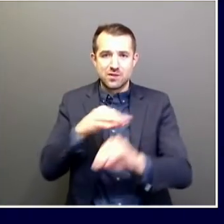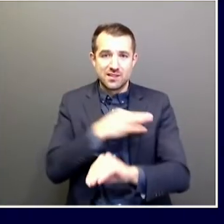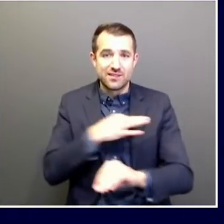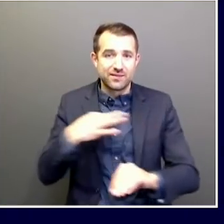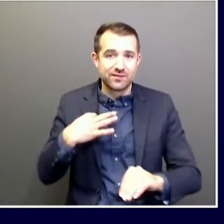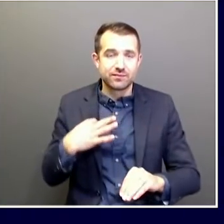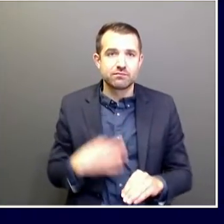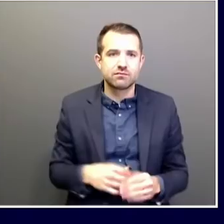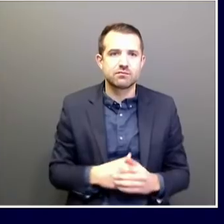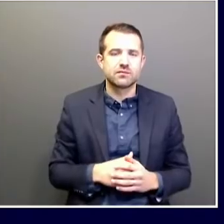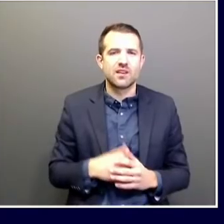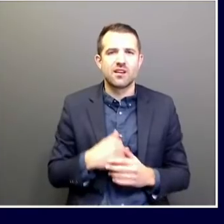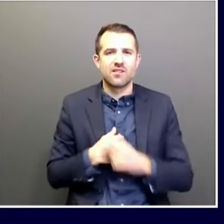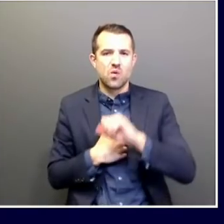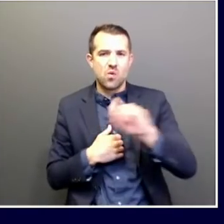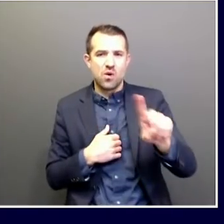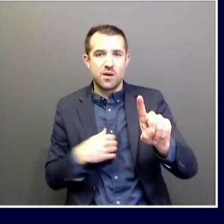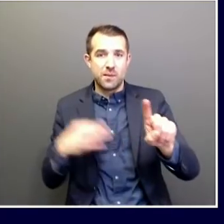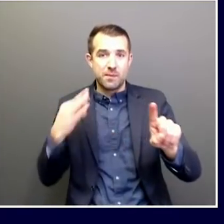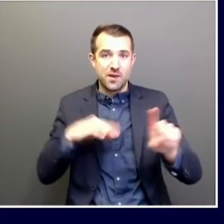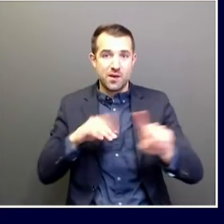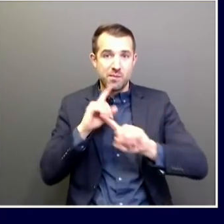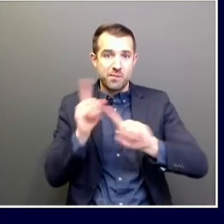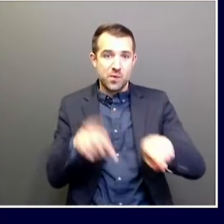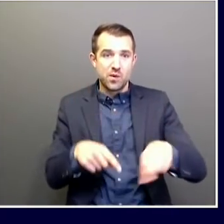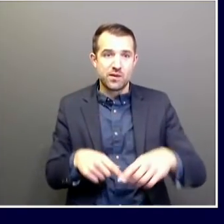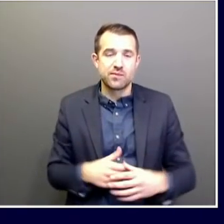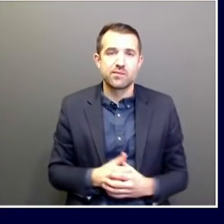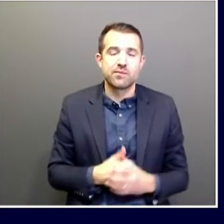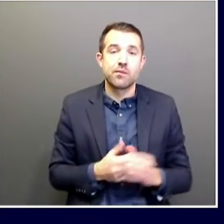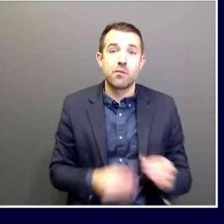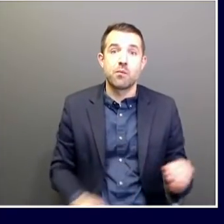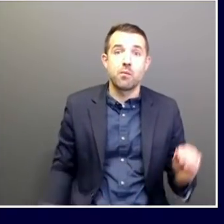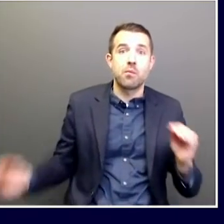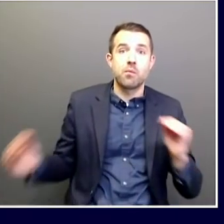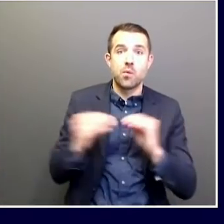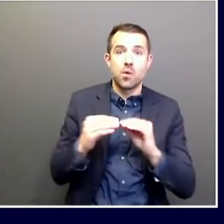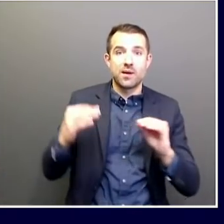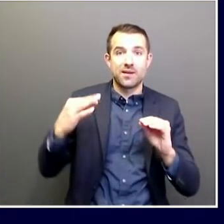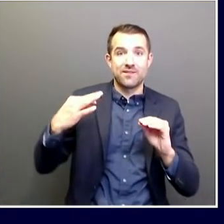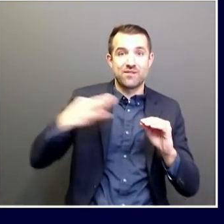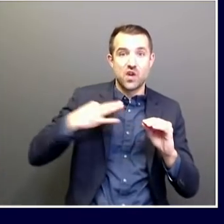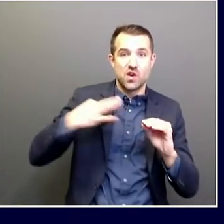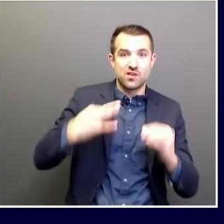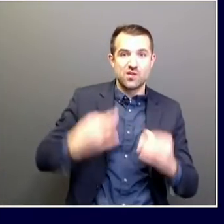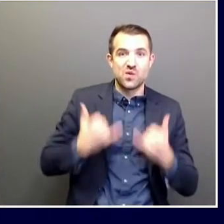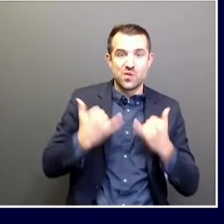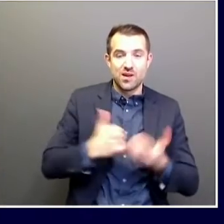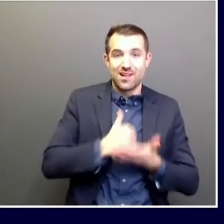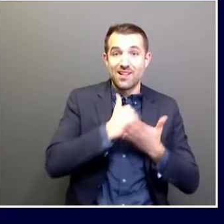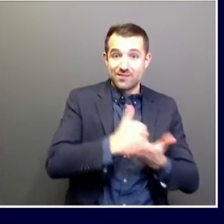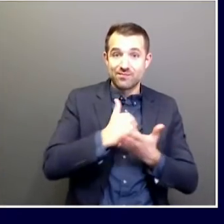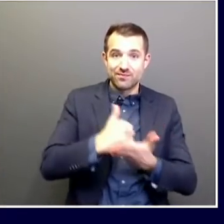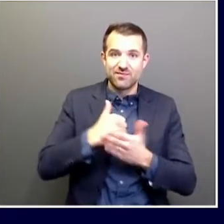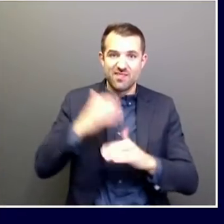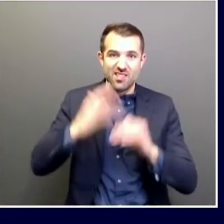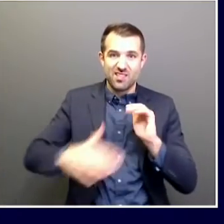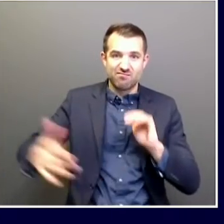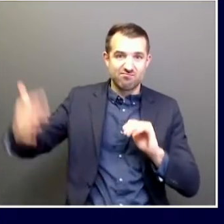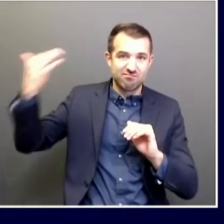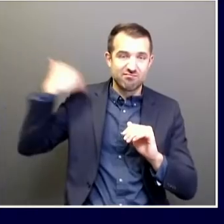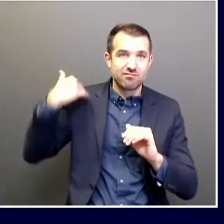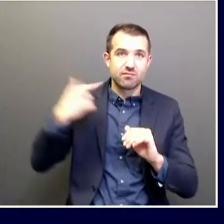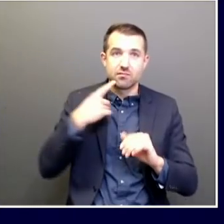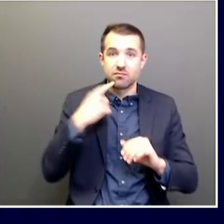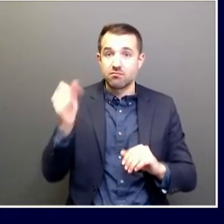were before? Can you give us any numbers? We're going to be, yep. So what we're doing is kind of broadening out that concentric ring of circles. We have been really